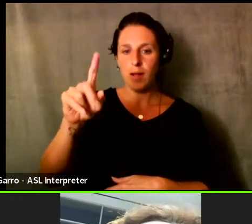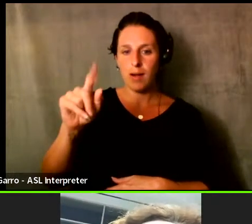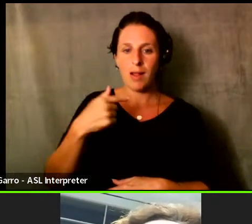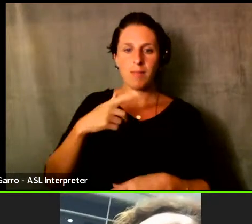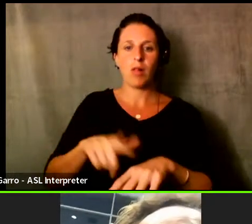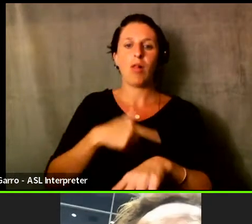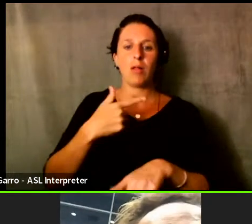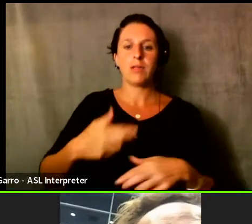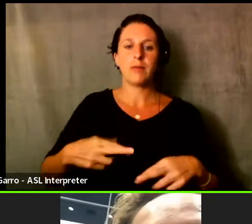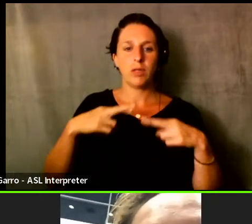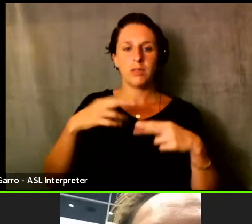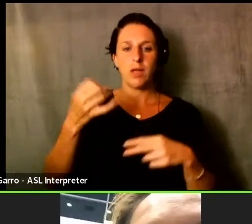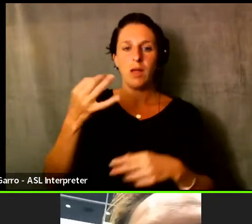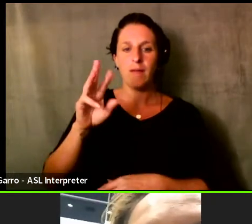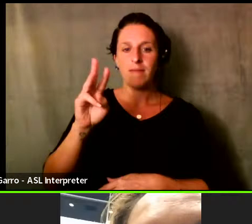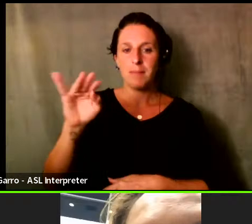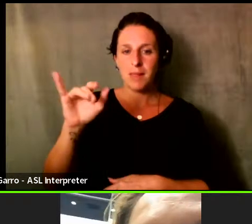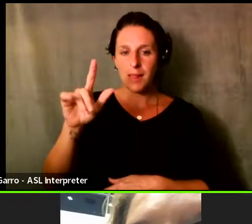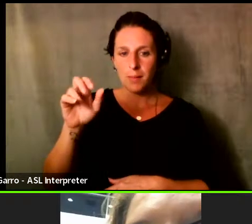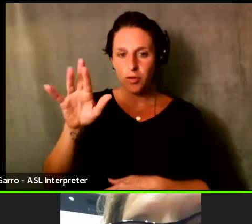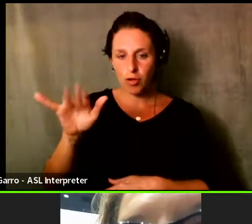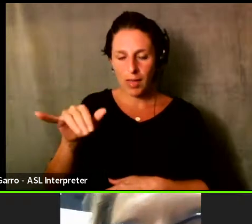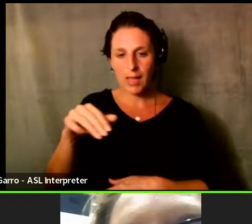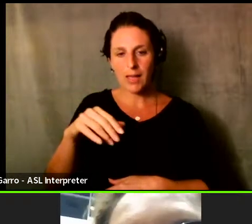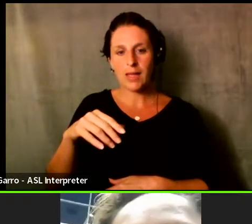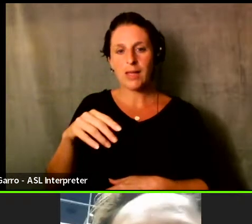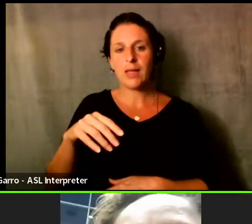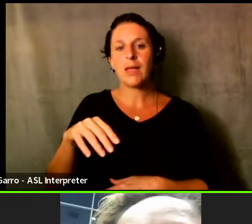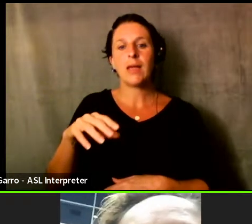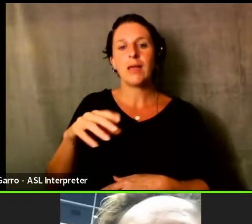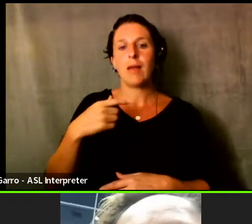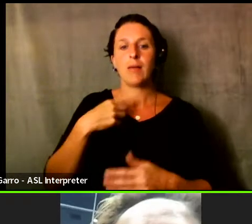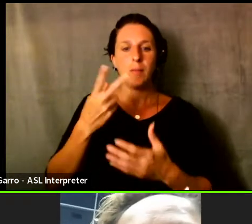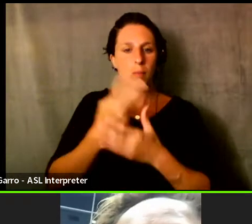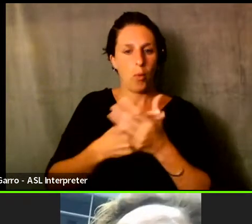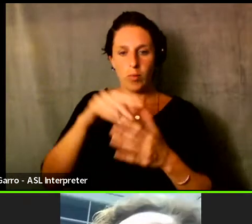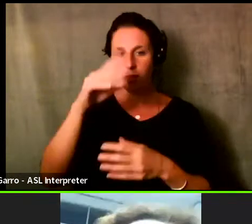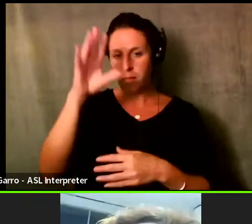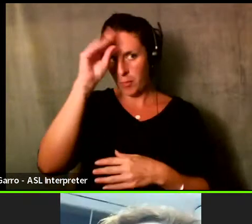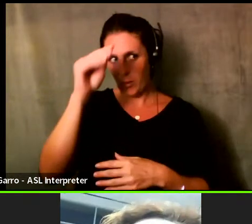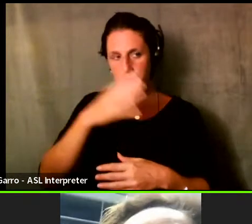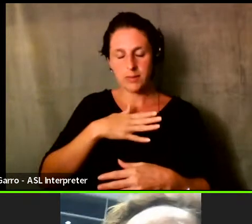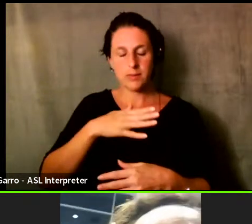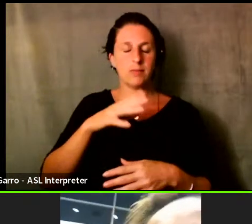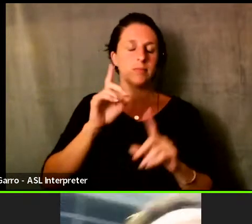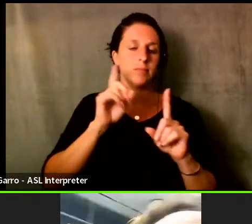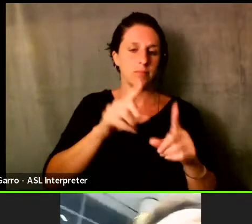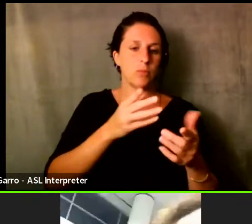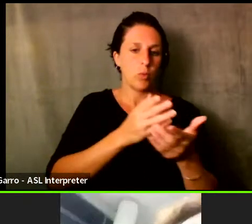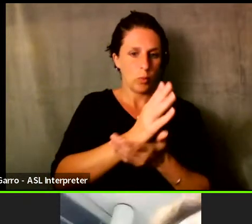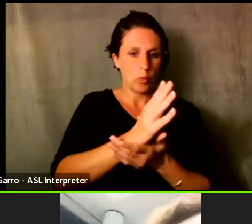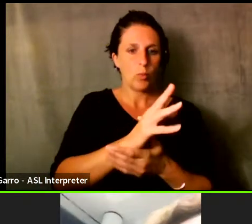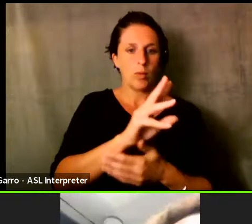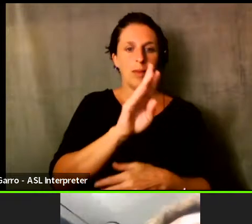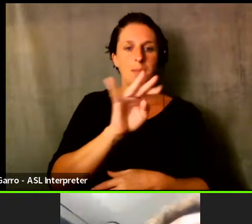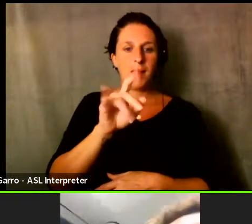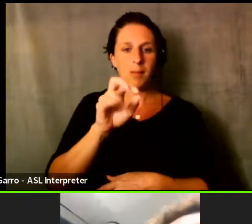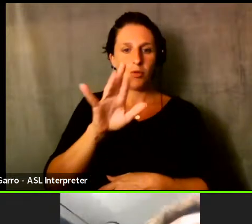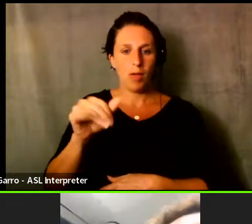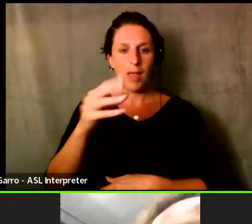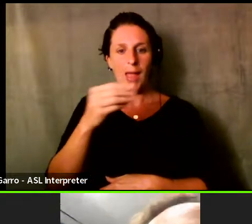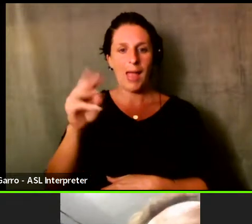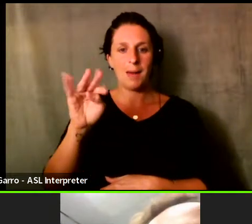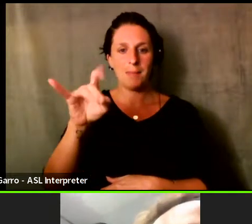and put both of my boys through Millbrae Public Schools, including Mills High School. They've told